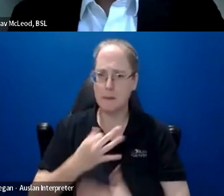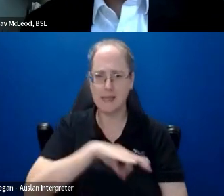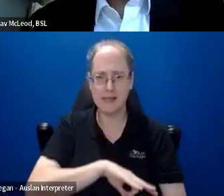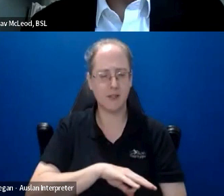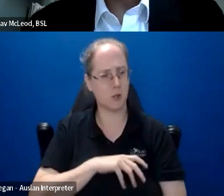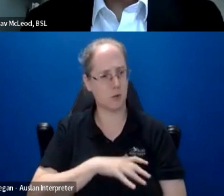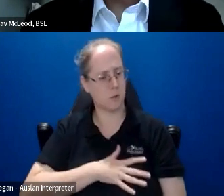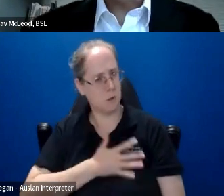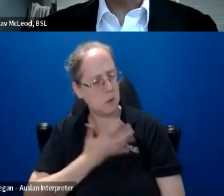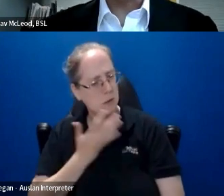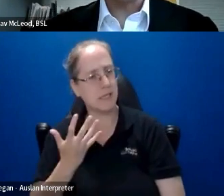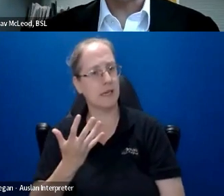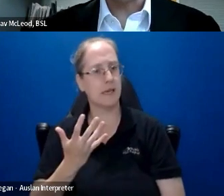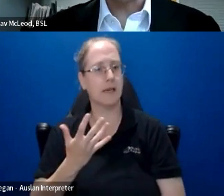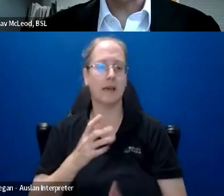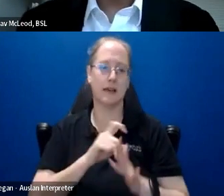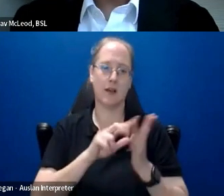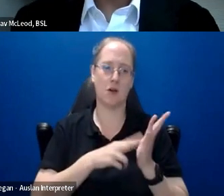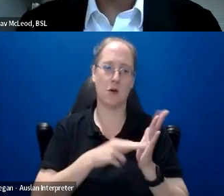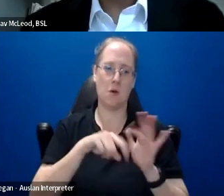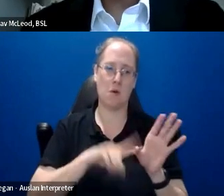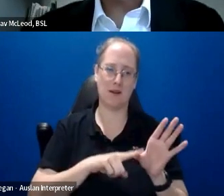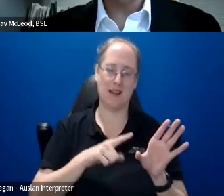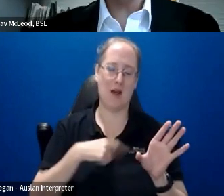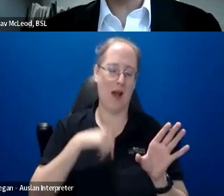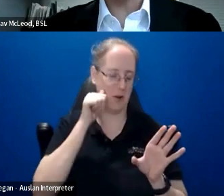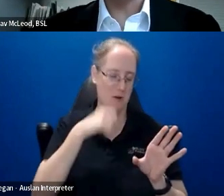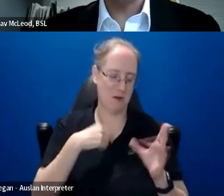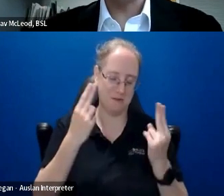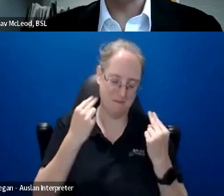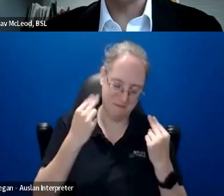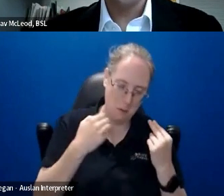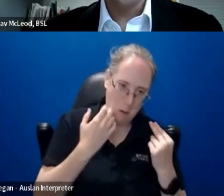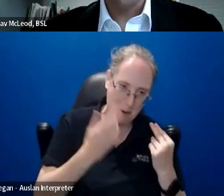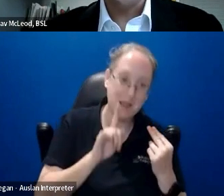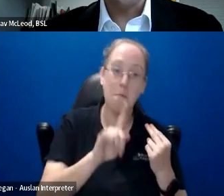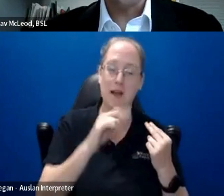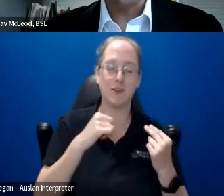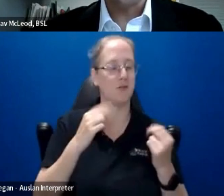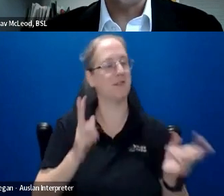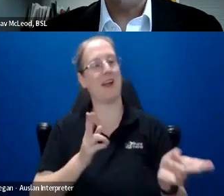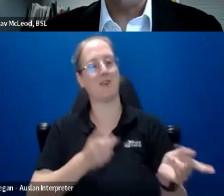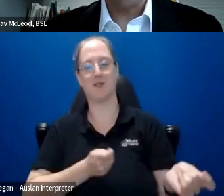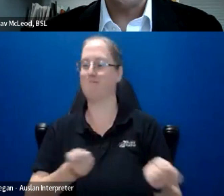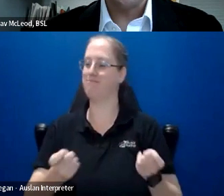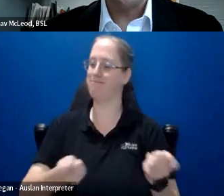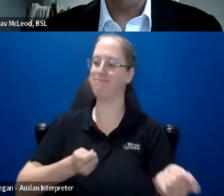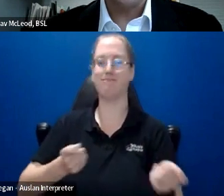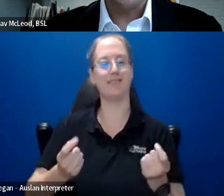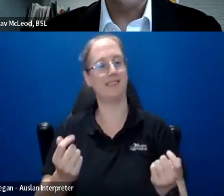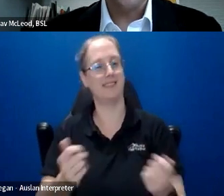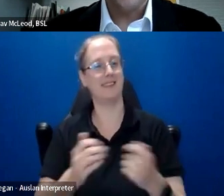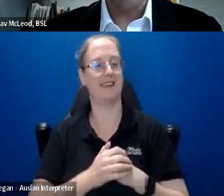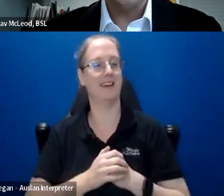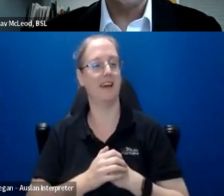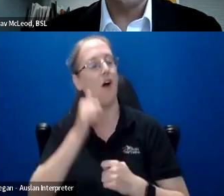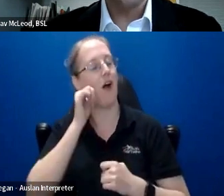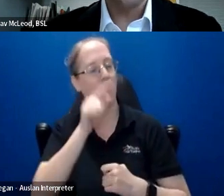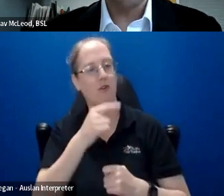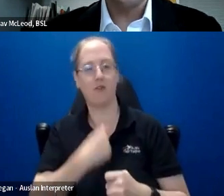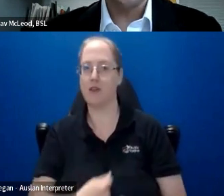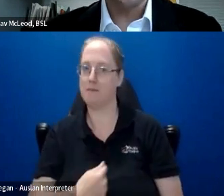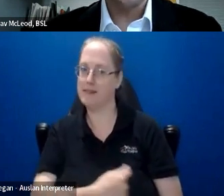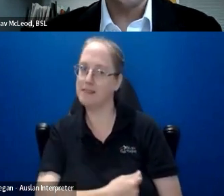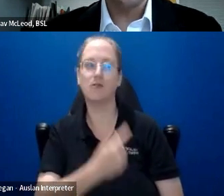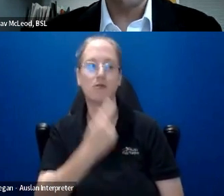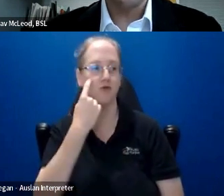one of the most humble people I know, you've moderated it like a true natural, and I know just how committed you have been